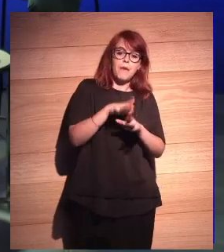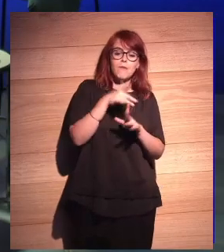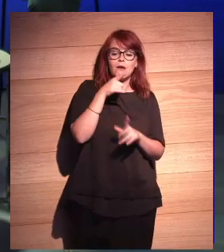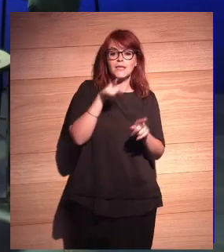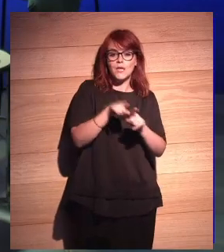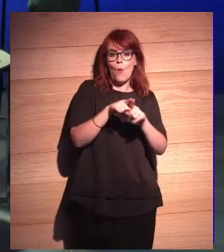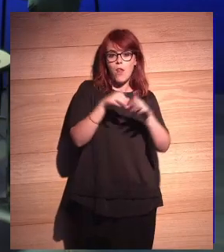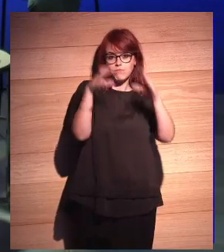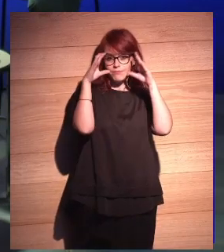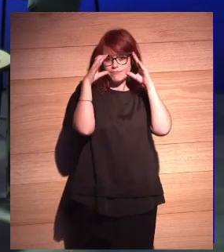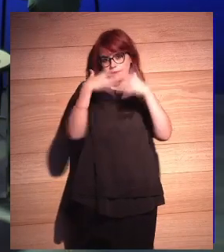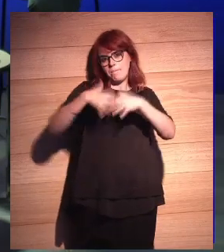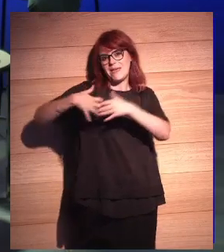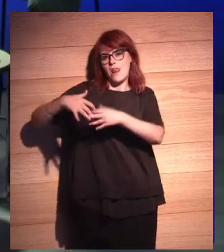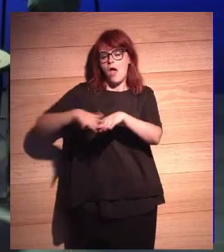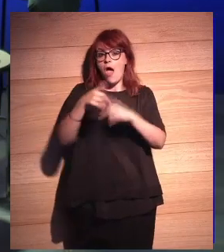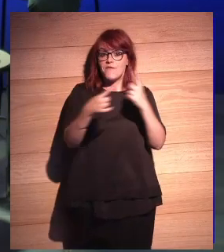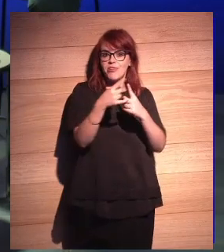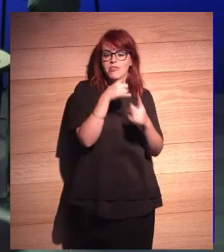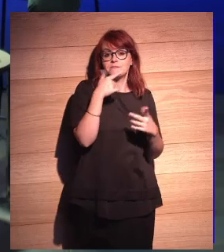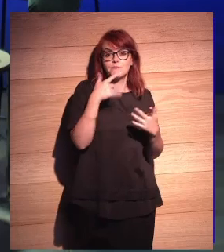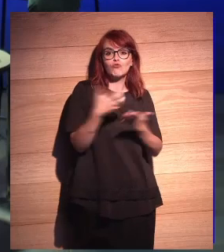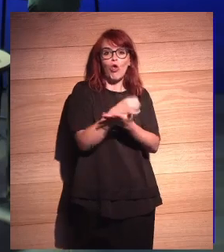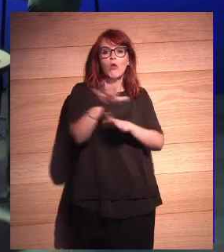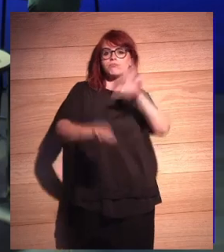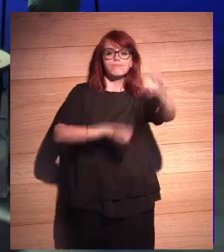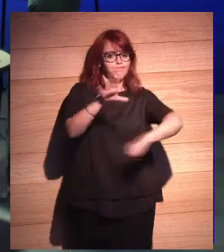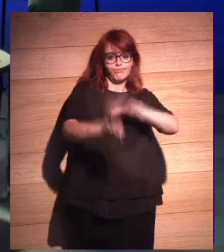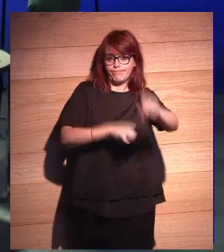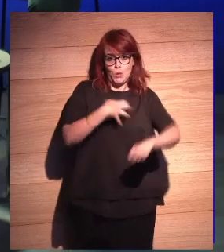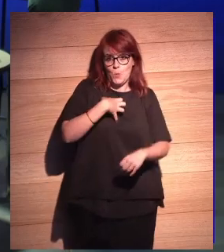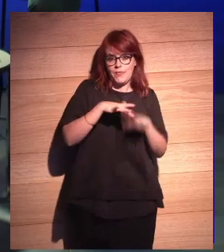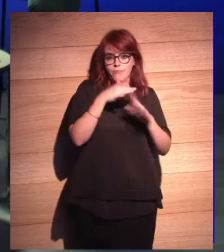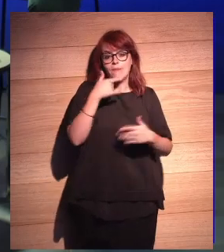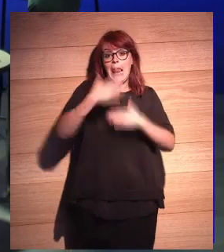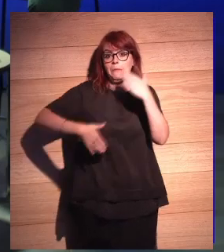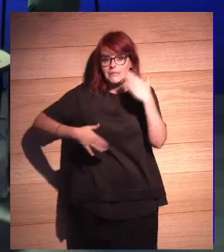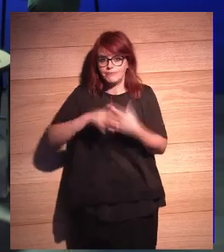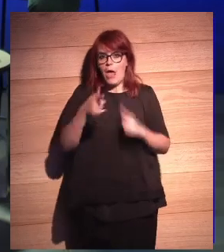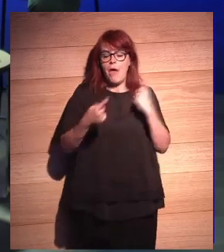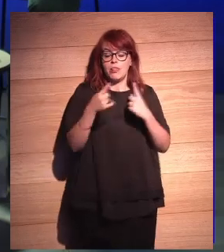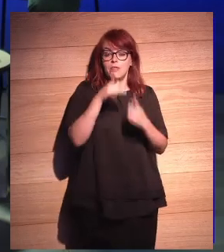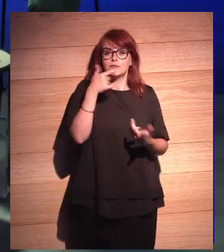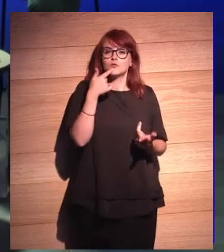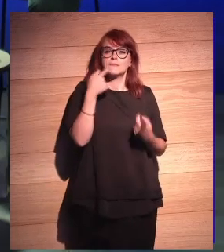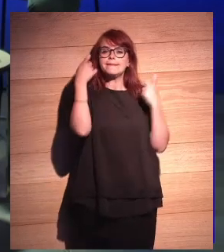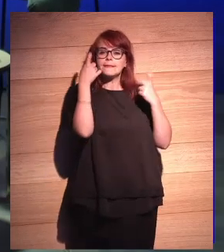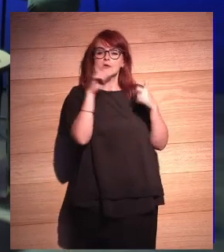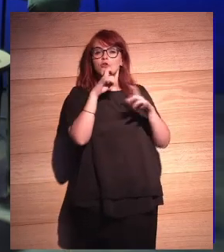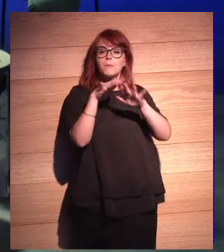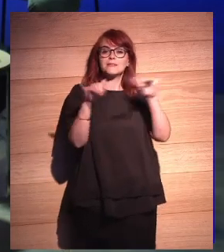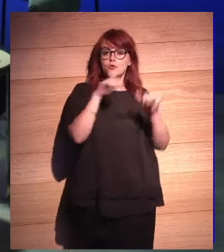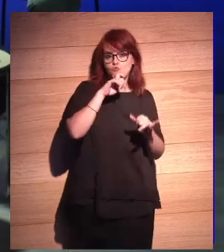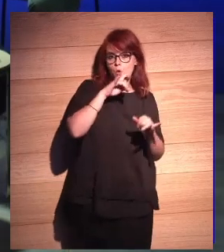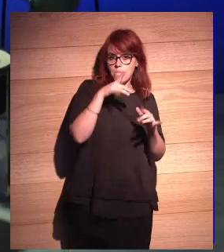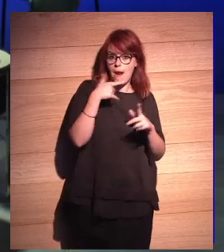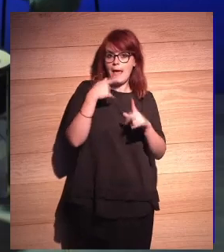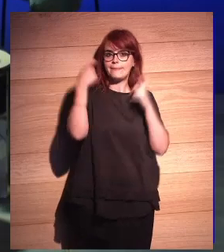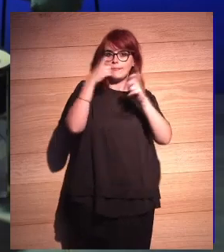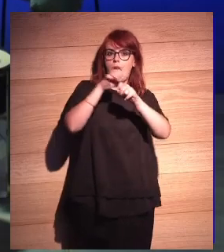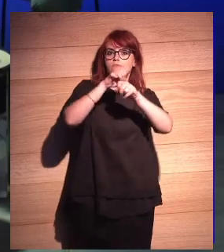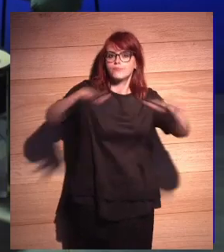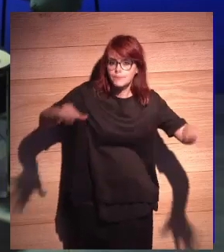of people due to the limitation in the number of headsets that allow you to enjoy these works of art. So how do